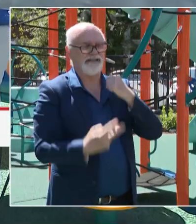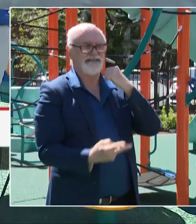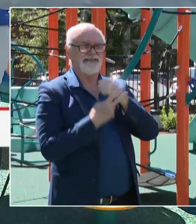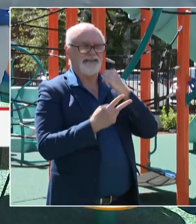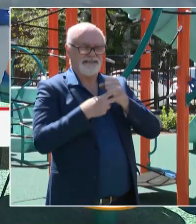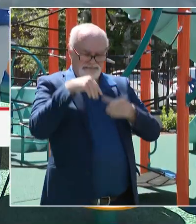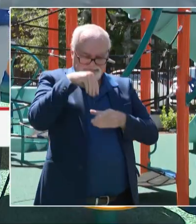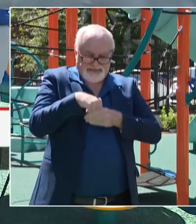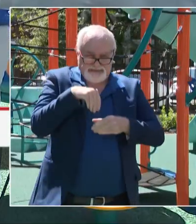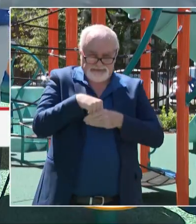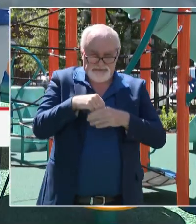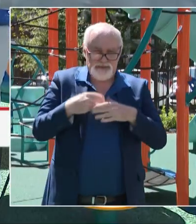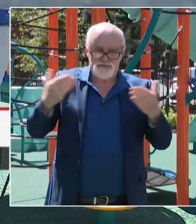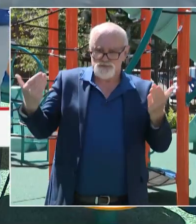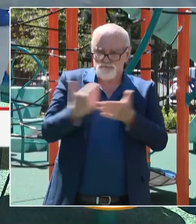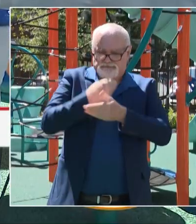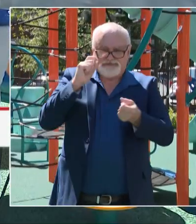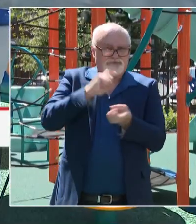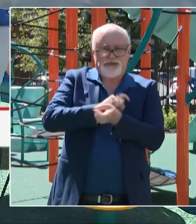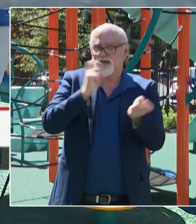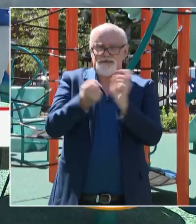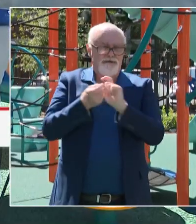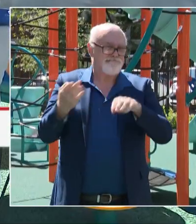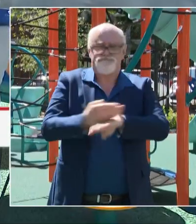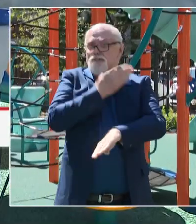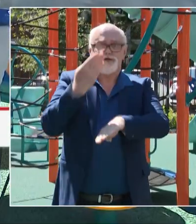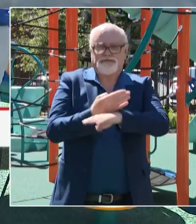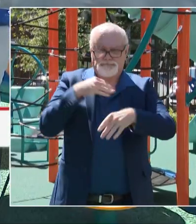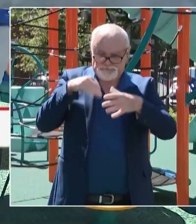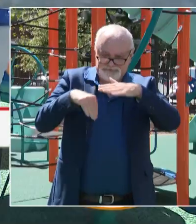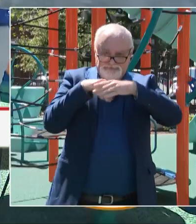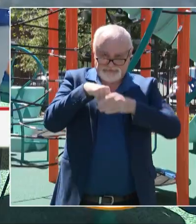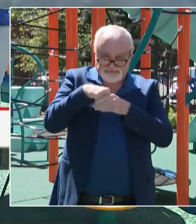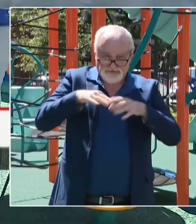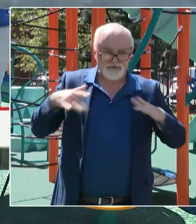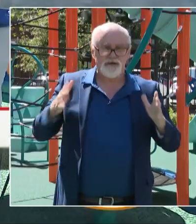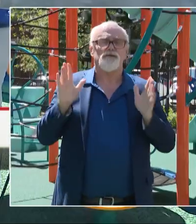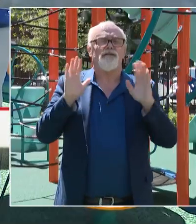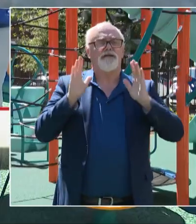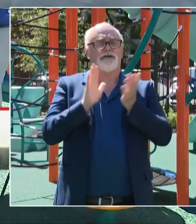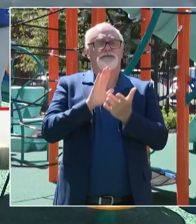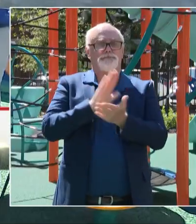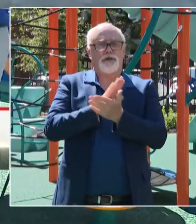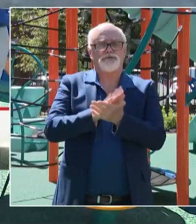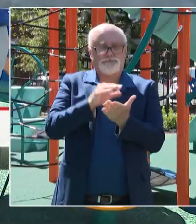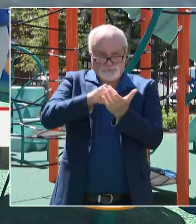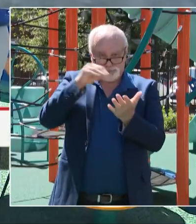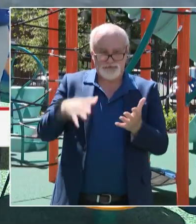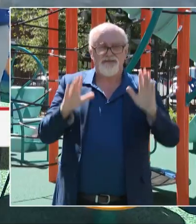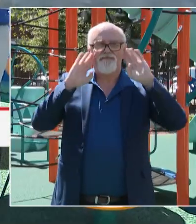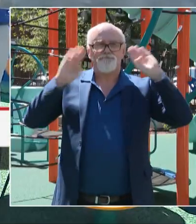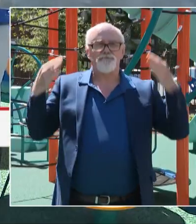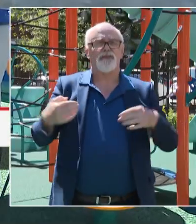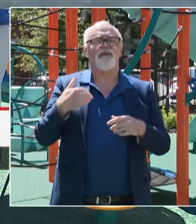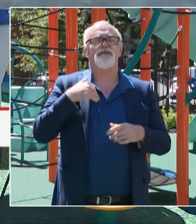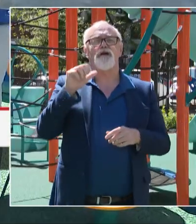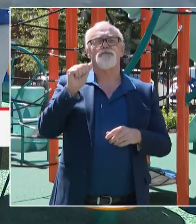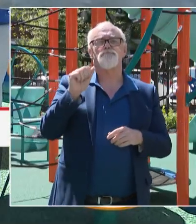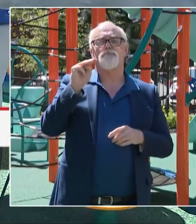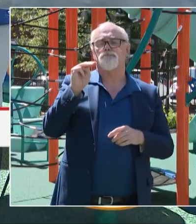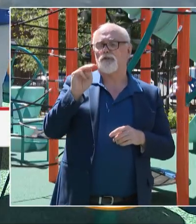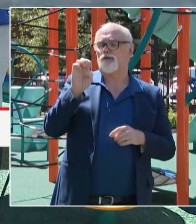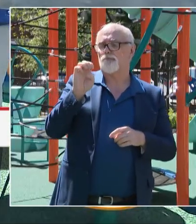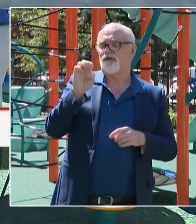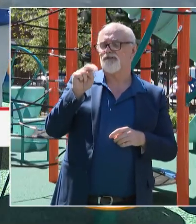is student-centered and has top-tier amenities. The school features classrooms with smart boards, Discovery Commons for